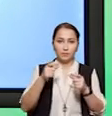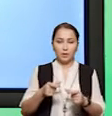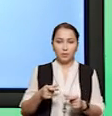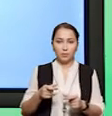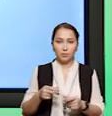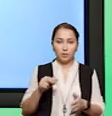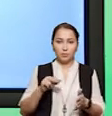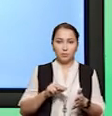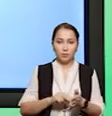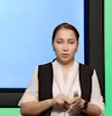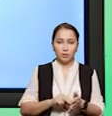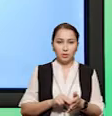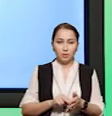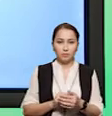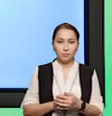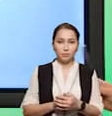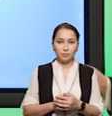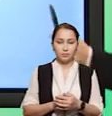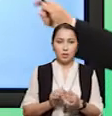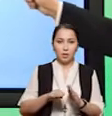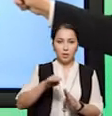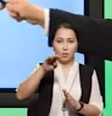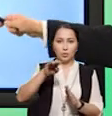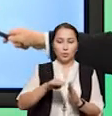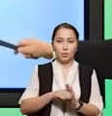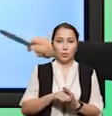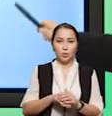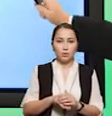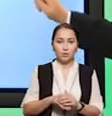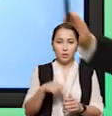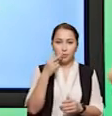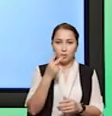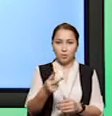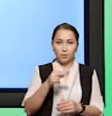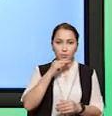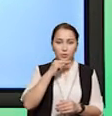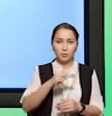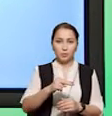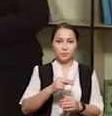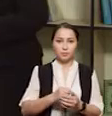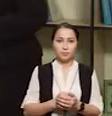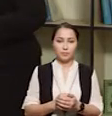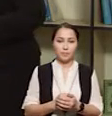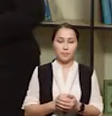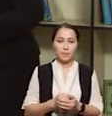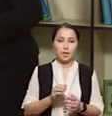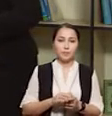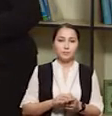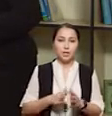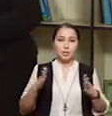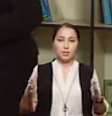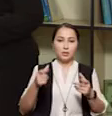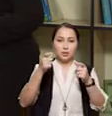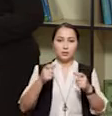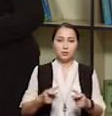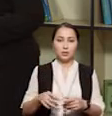joyladi. Tajribani yuqori tomondagi ko'rinishiga e'tibor beraylik. Katta silindrning